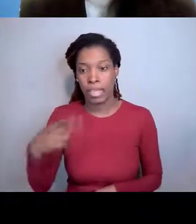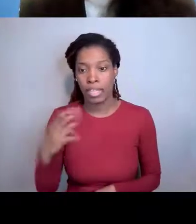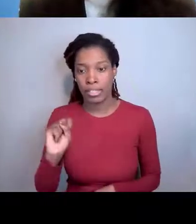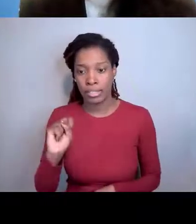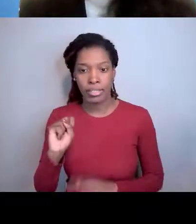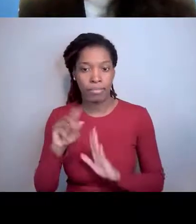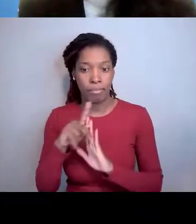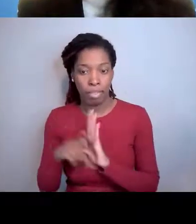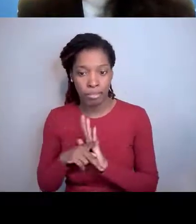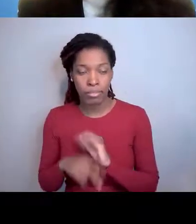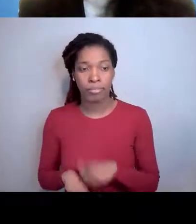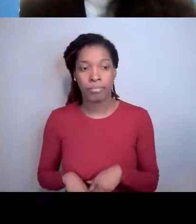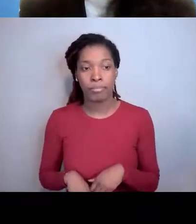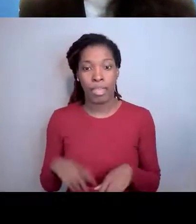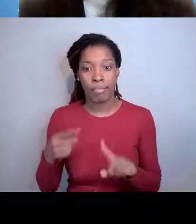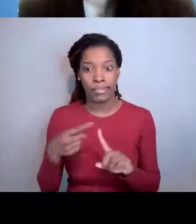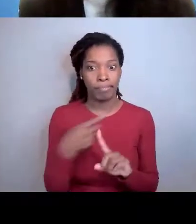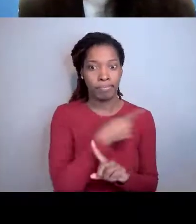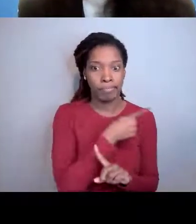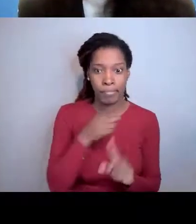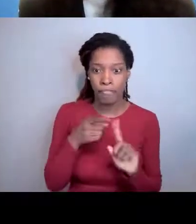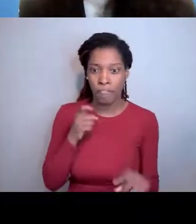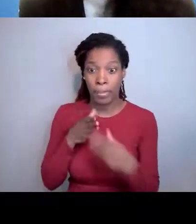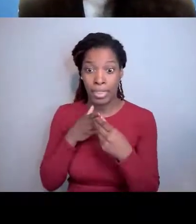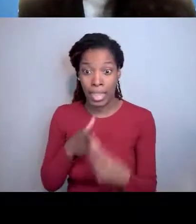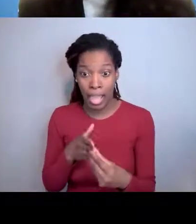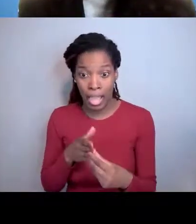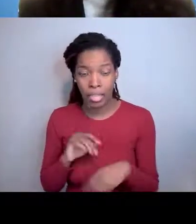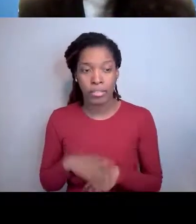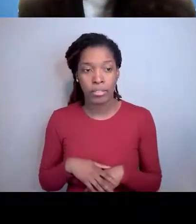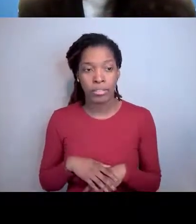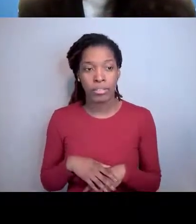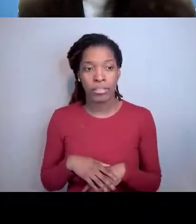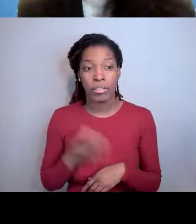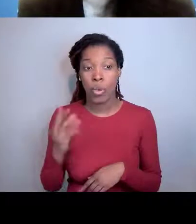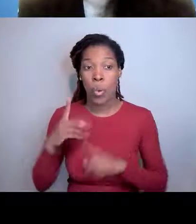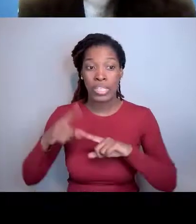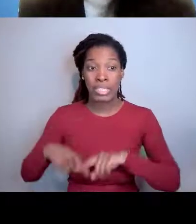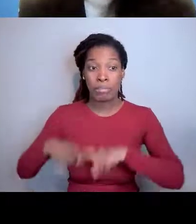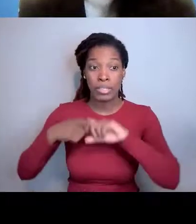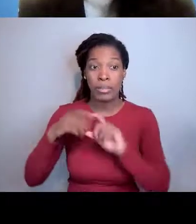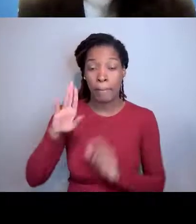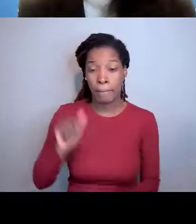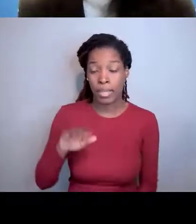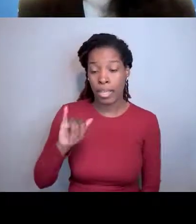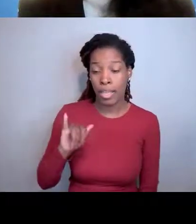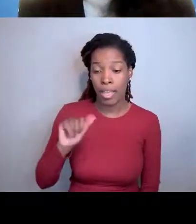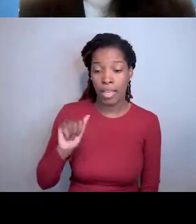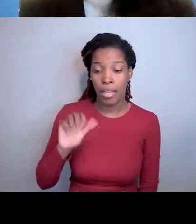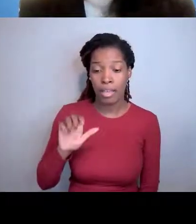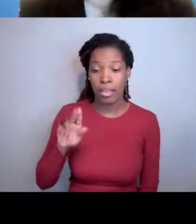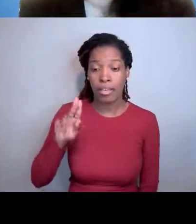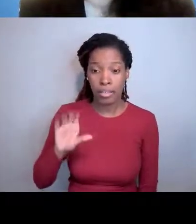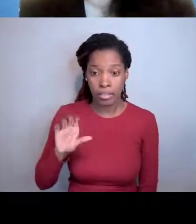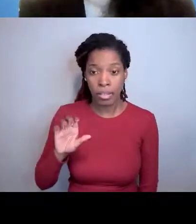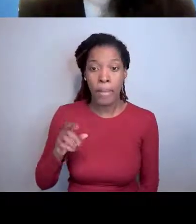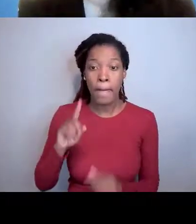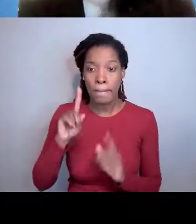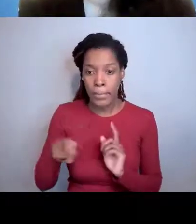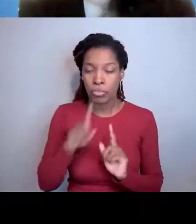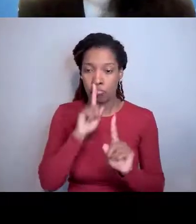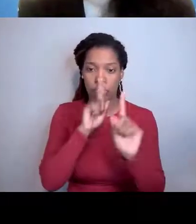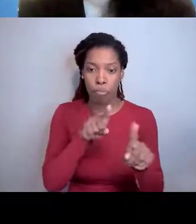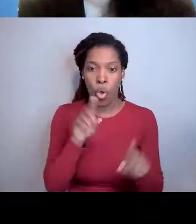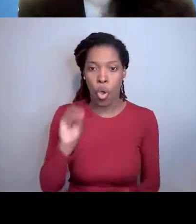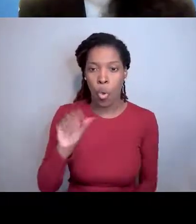a deviation from the guide, or suspension by the IACUC, must be promptly reported to OLAW.